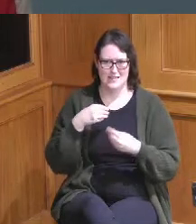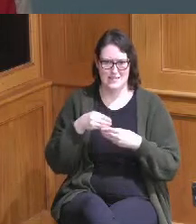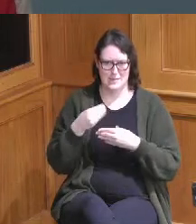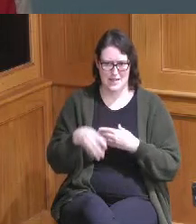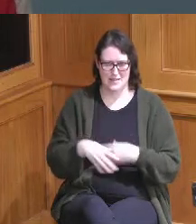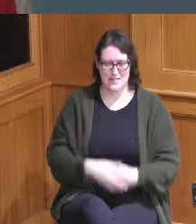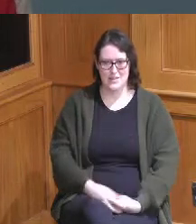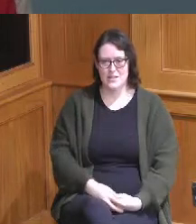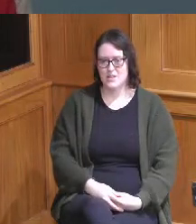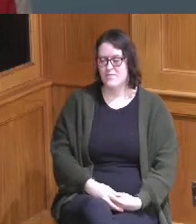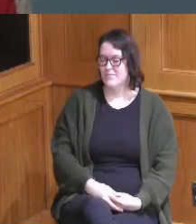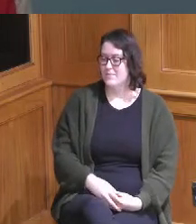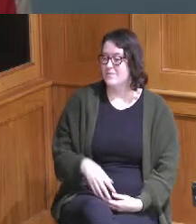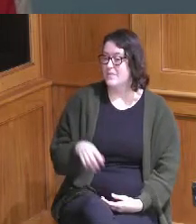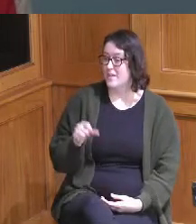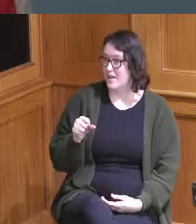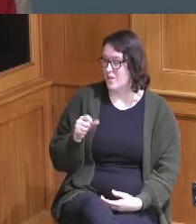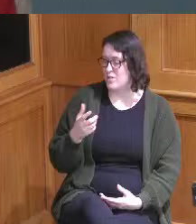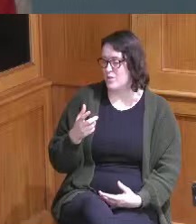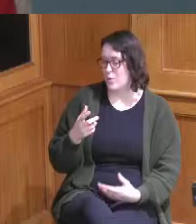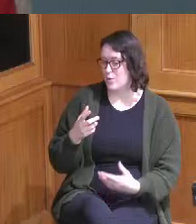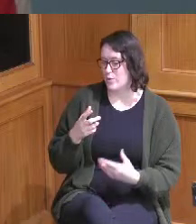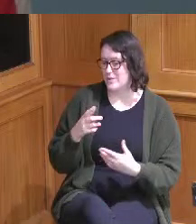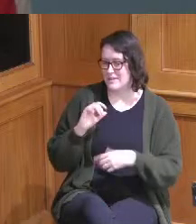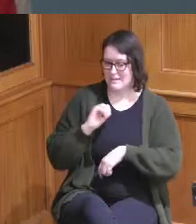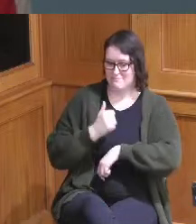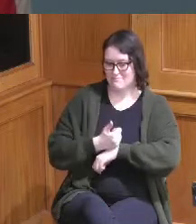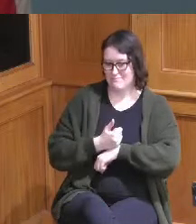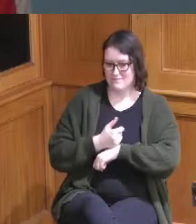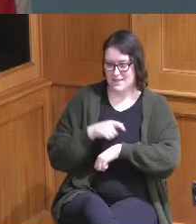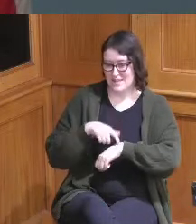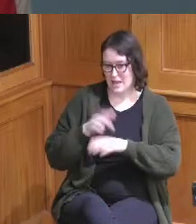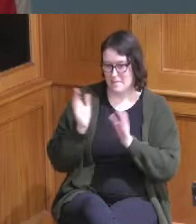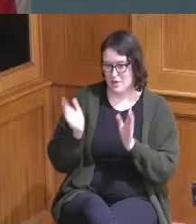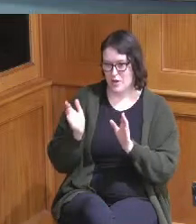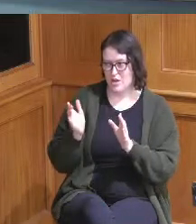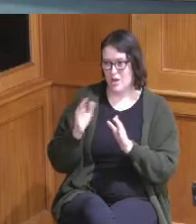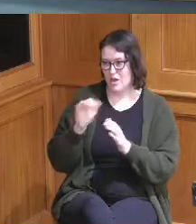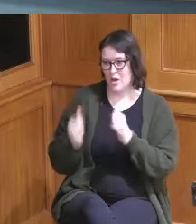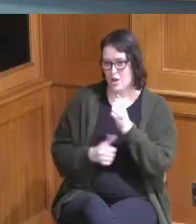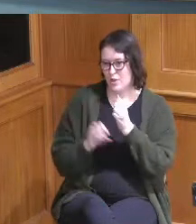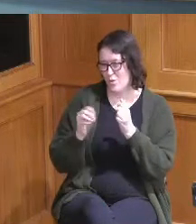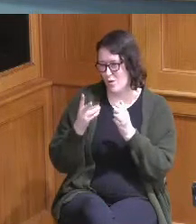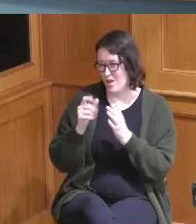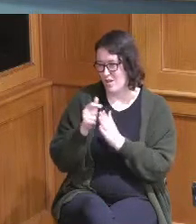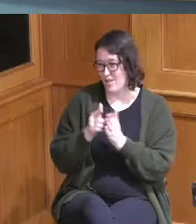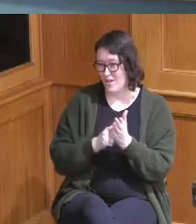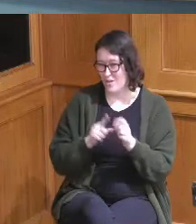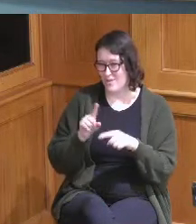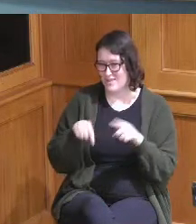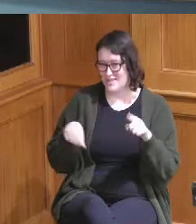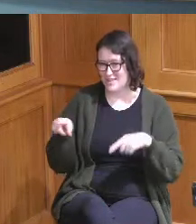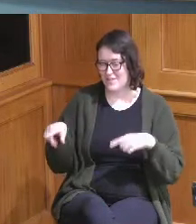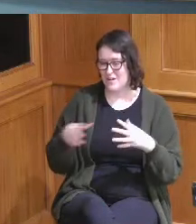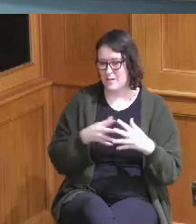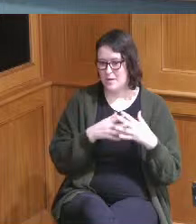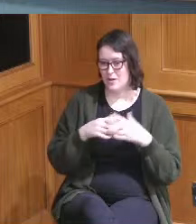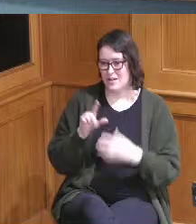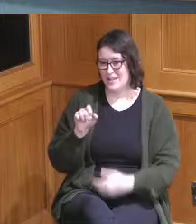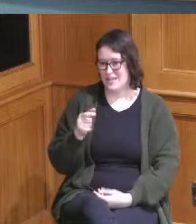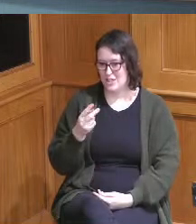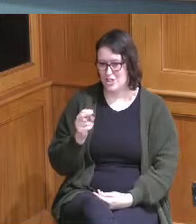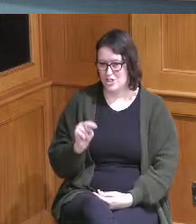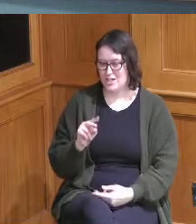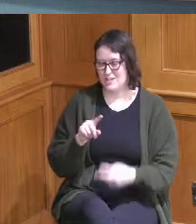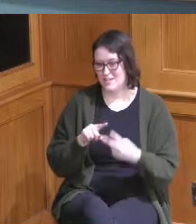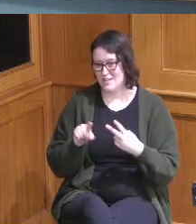Commissioner, so there is a set period of time under the Ohio Revised Code through which different American Legion posts and different